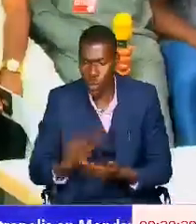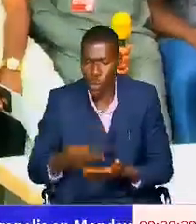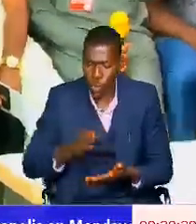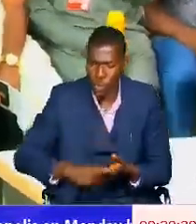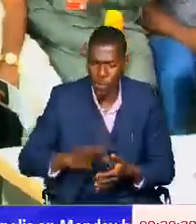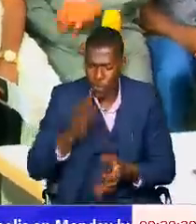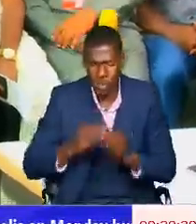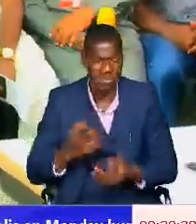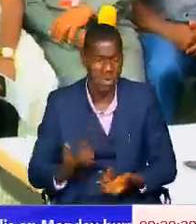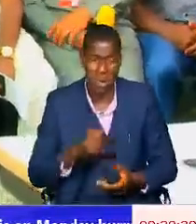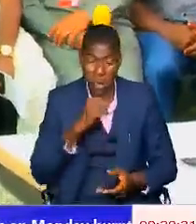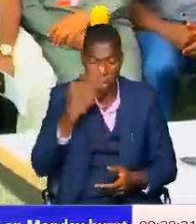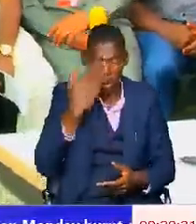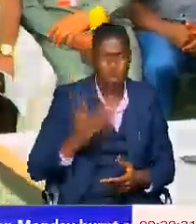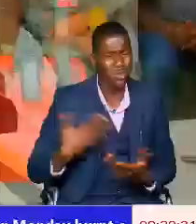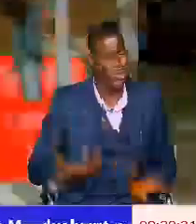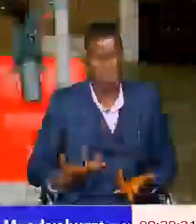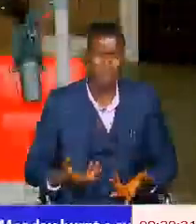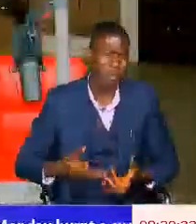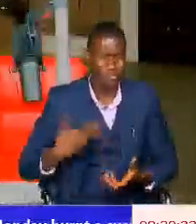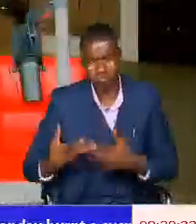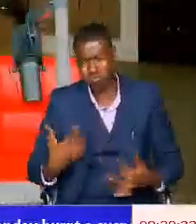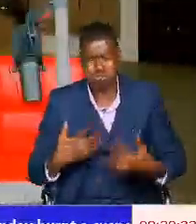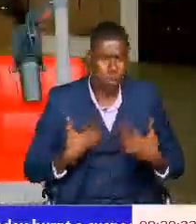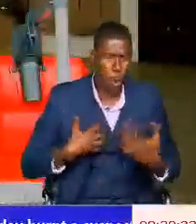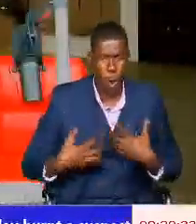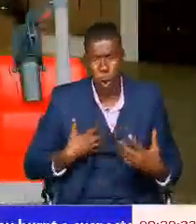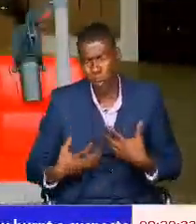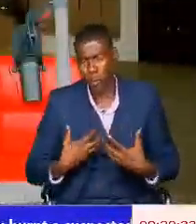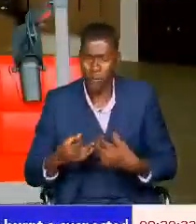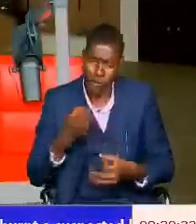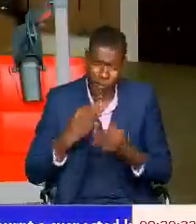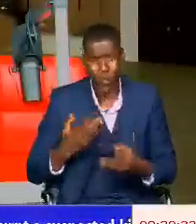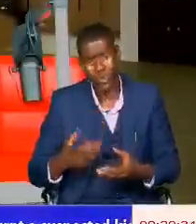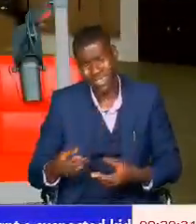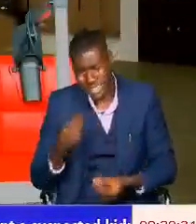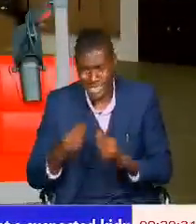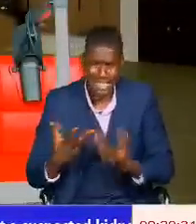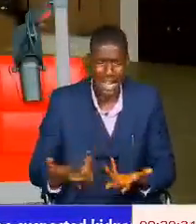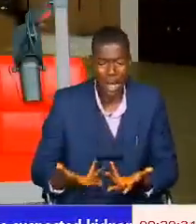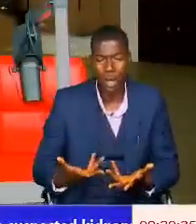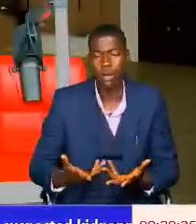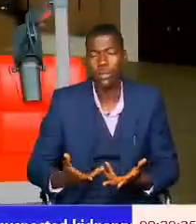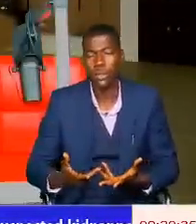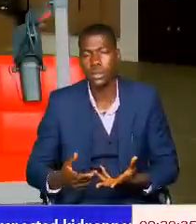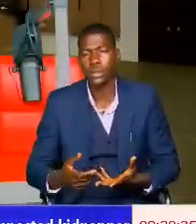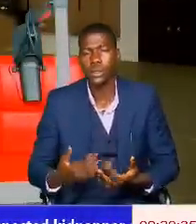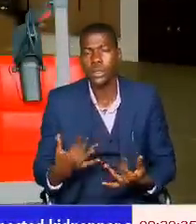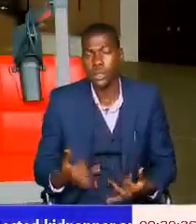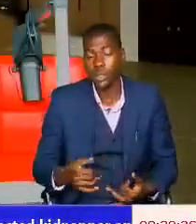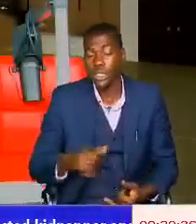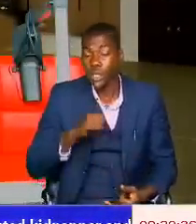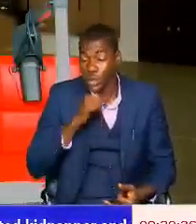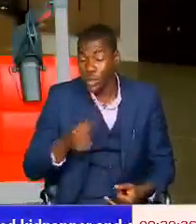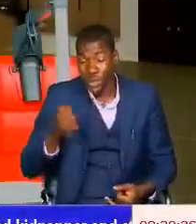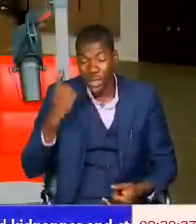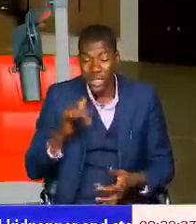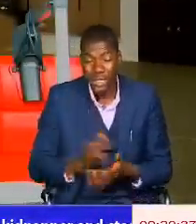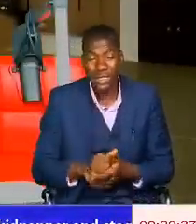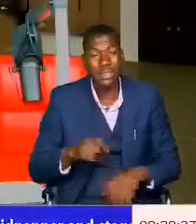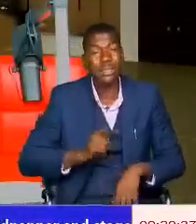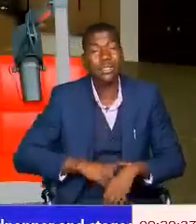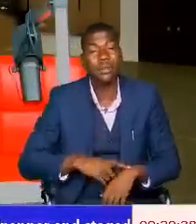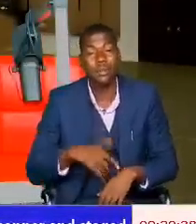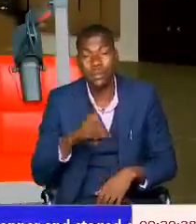food done. If the food no done quick, they go begin they cry. They're not gonna consider say when the mama come out,